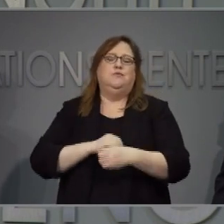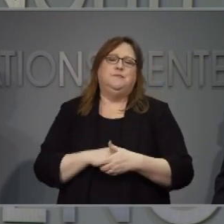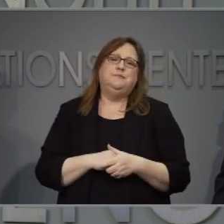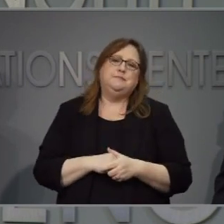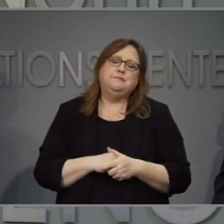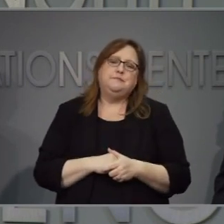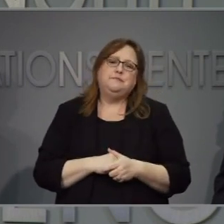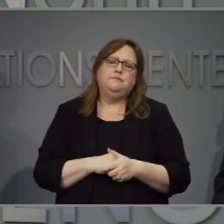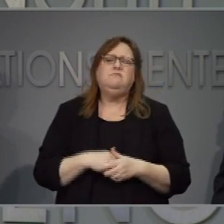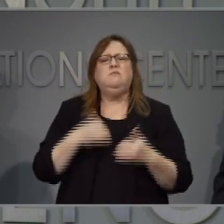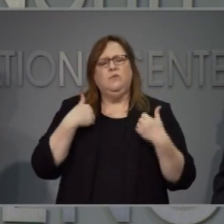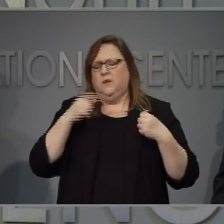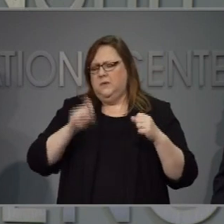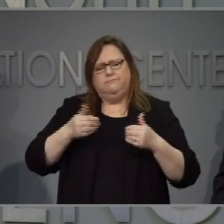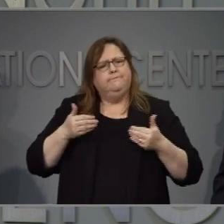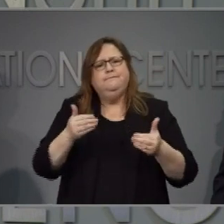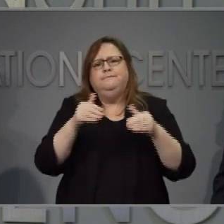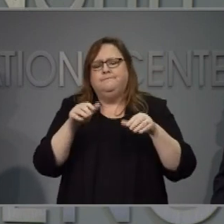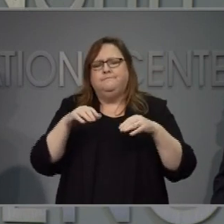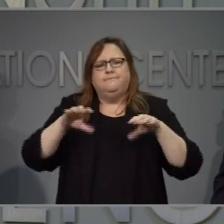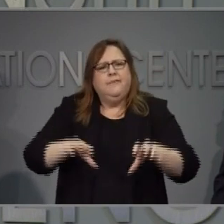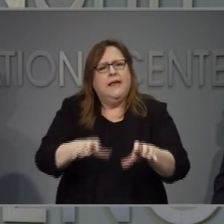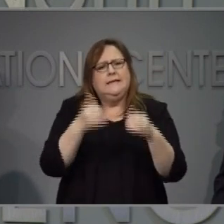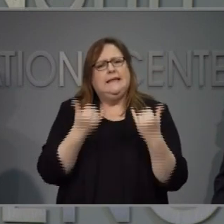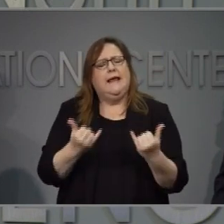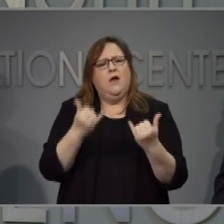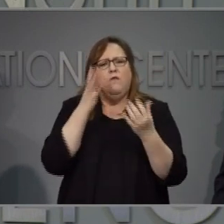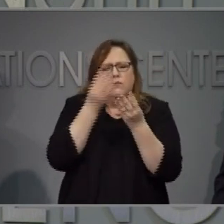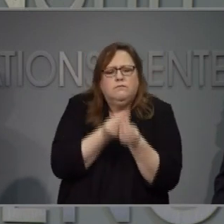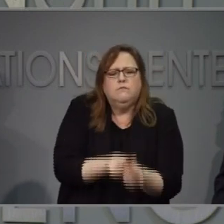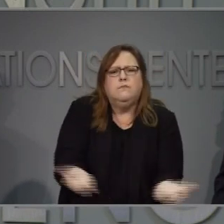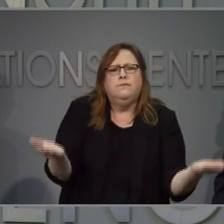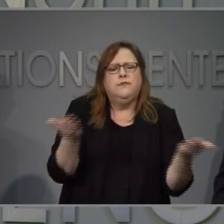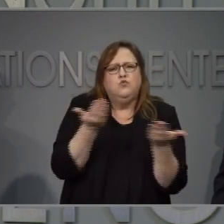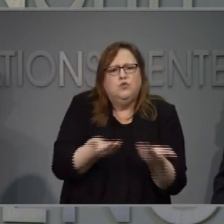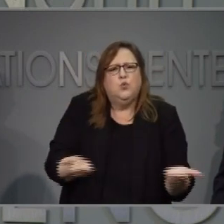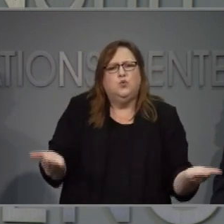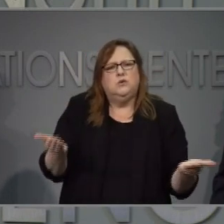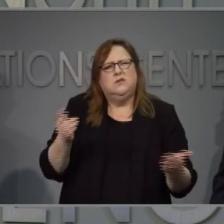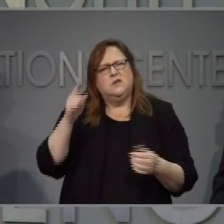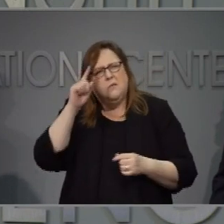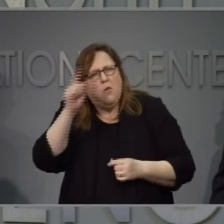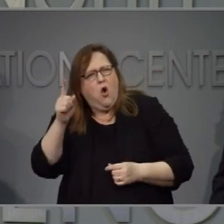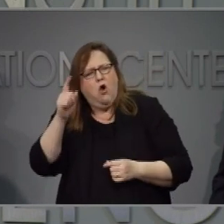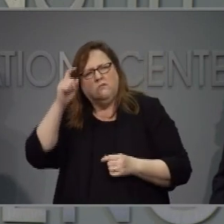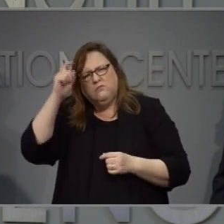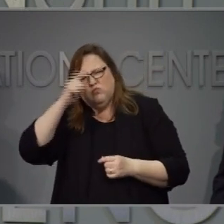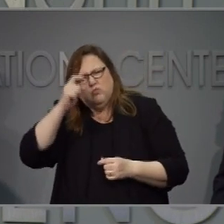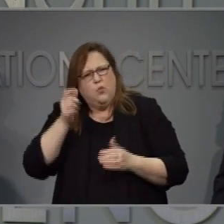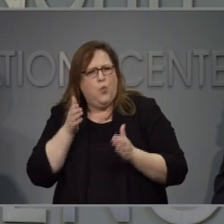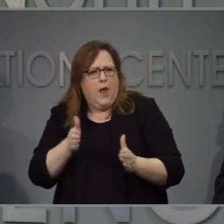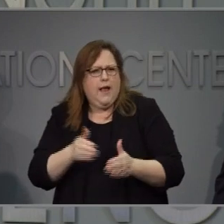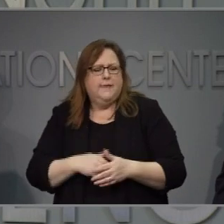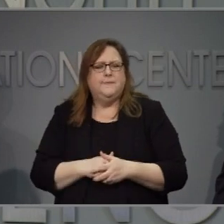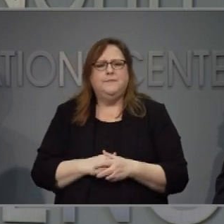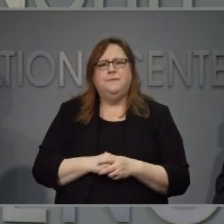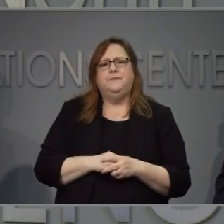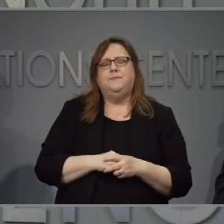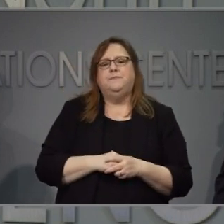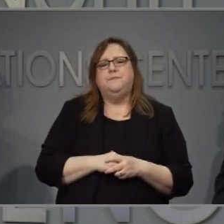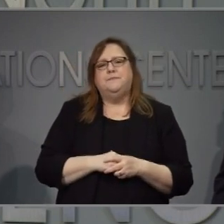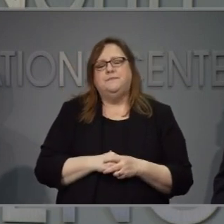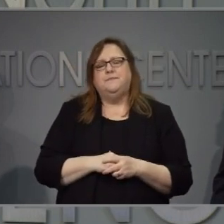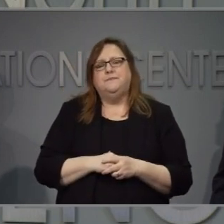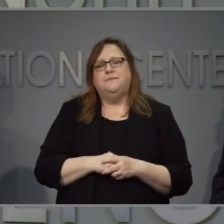act now to get resources distributed in a smart and efficient way. Now, those who've followed